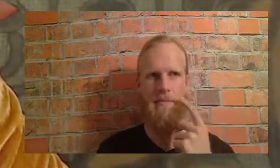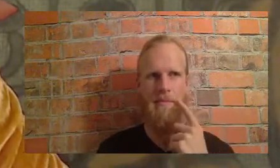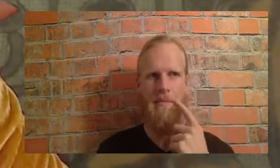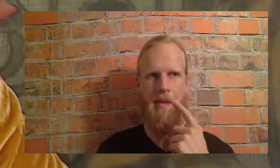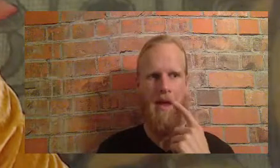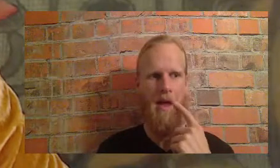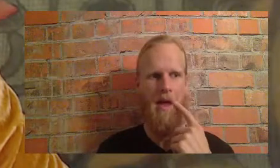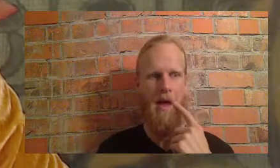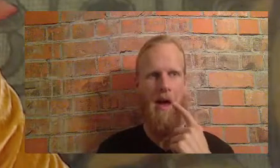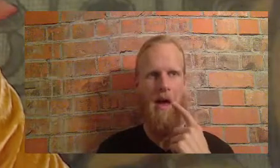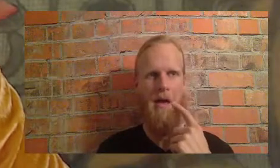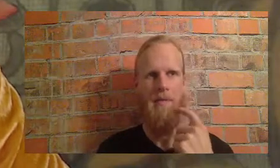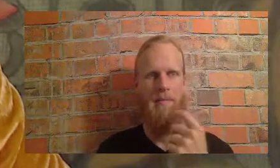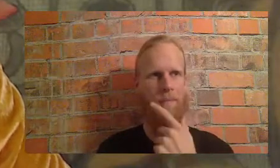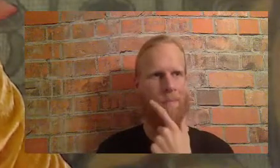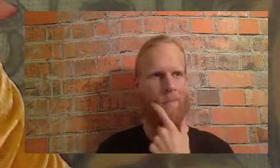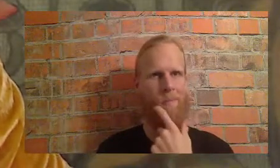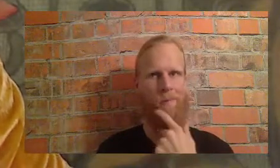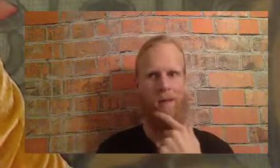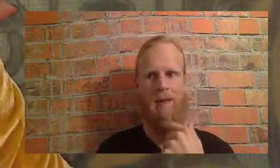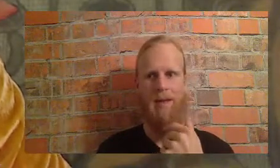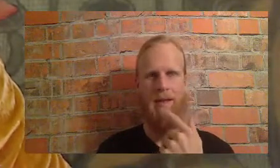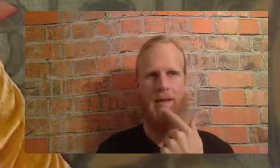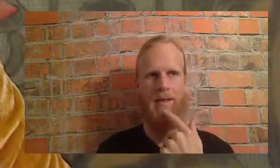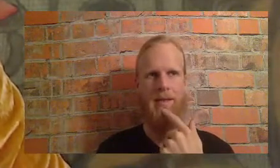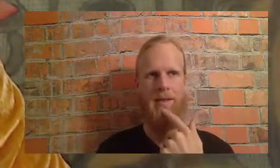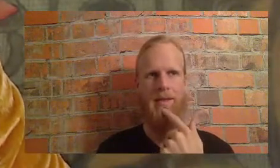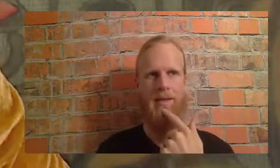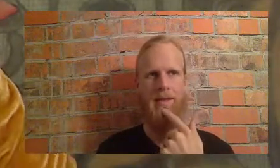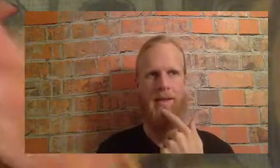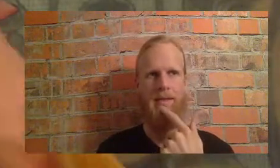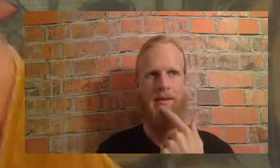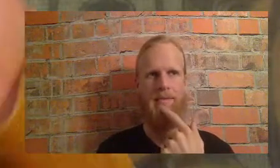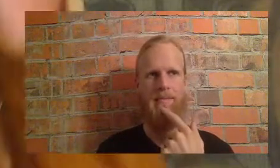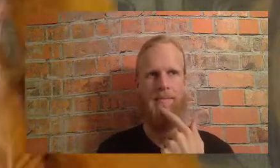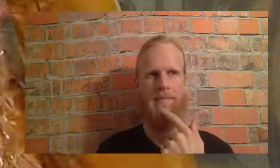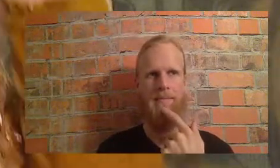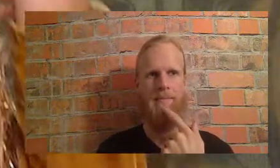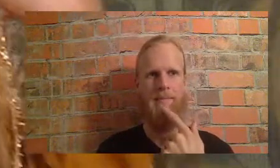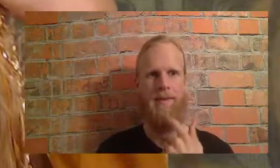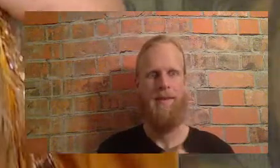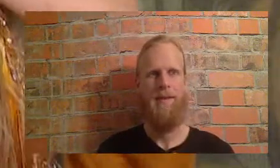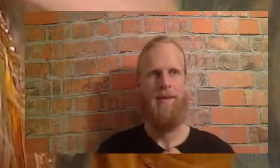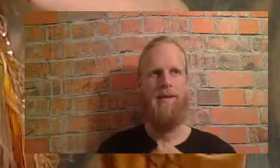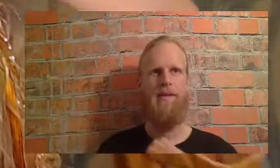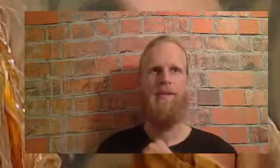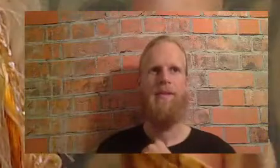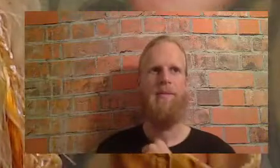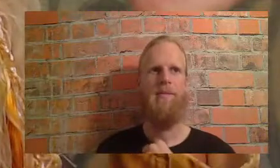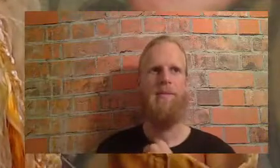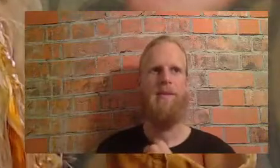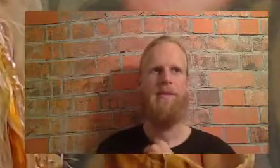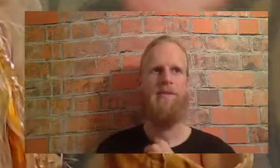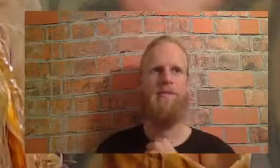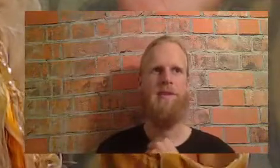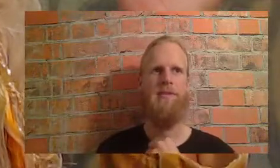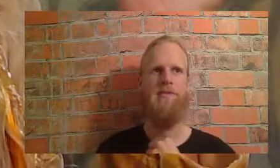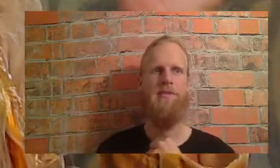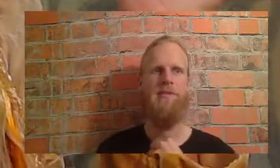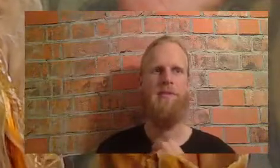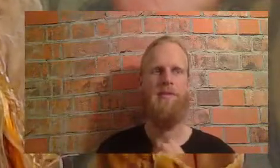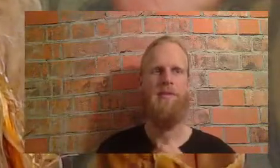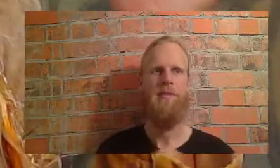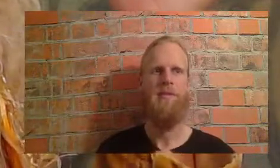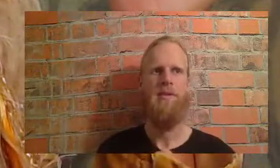Tapping the chest. I give myself